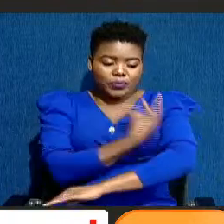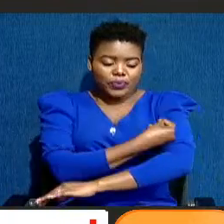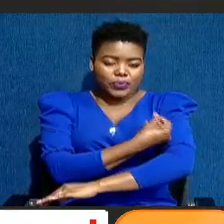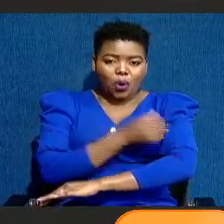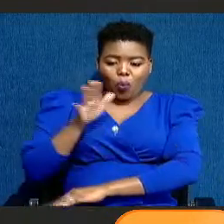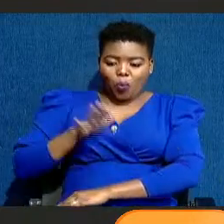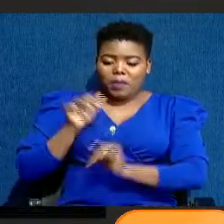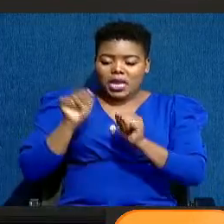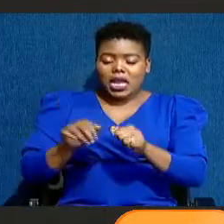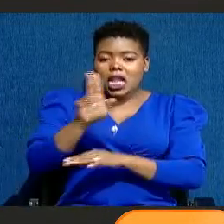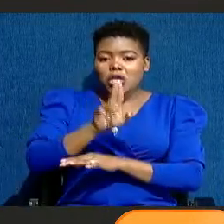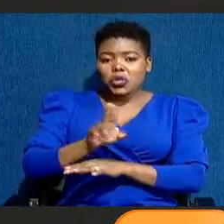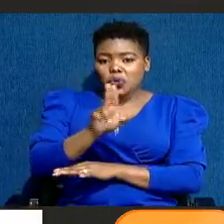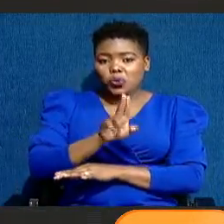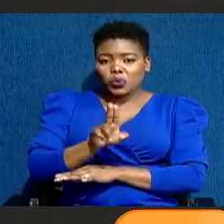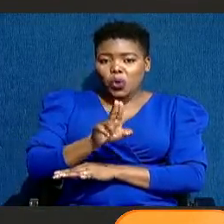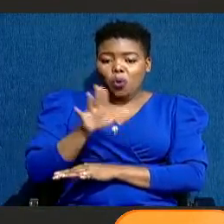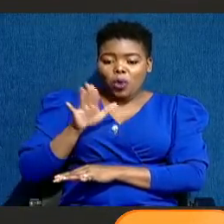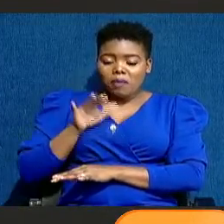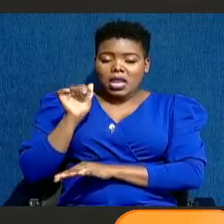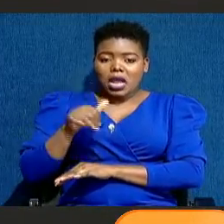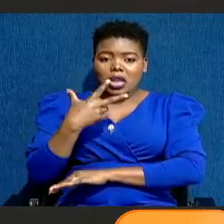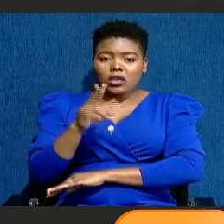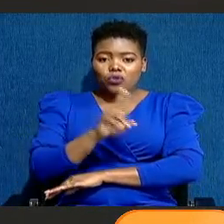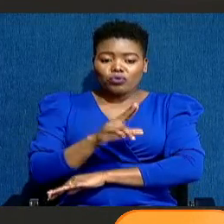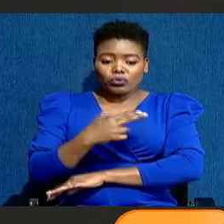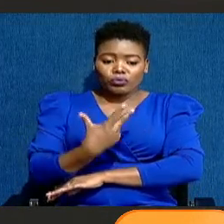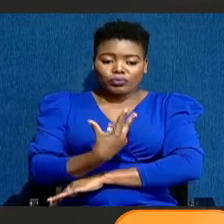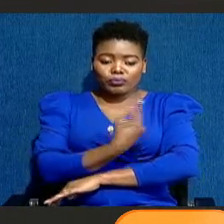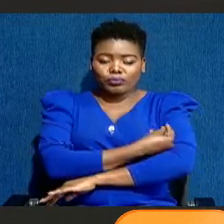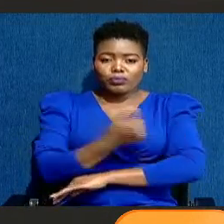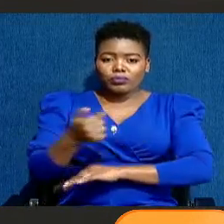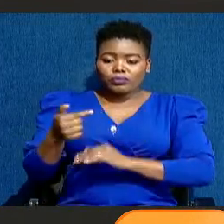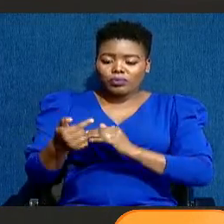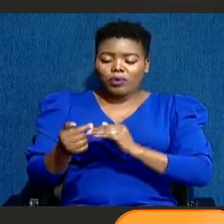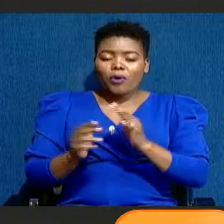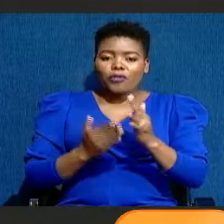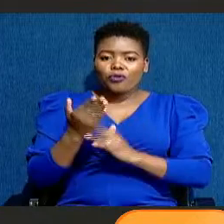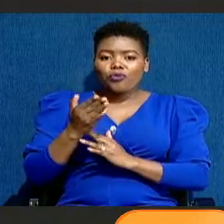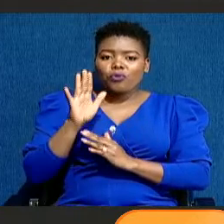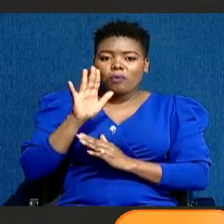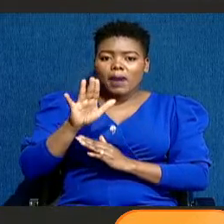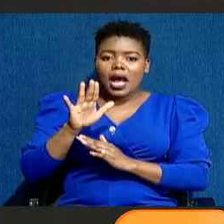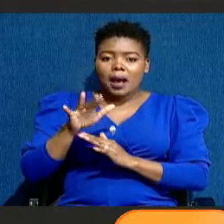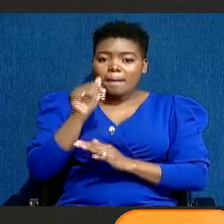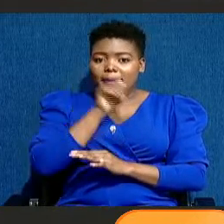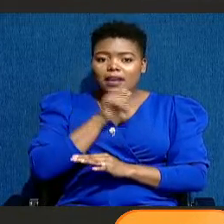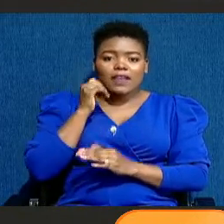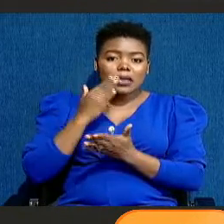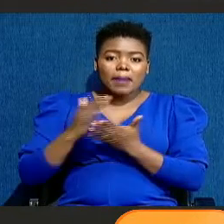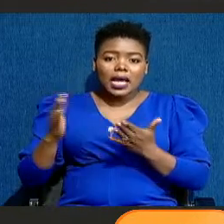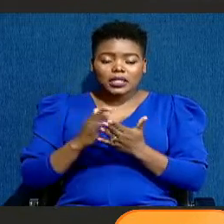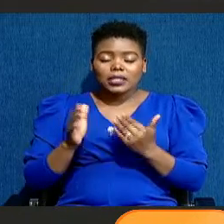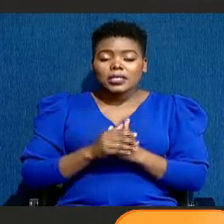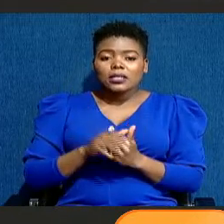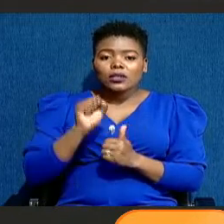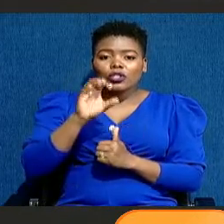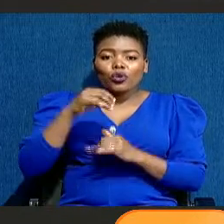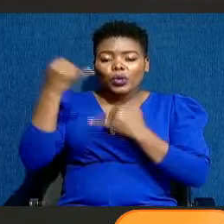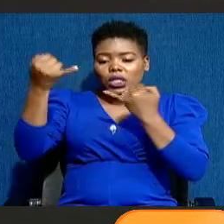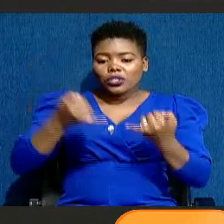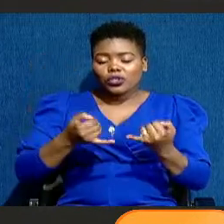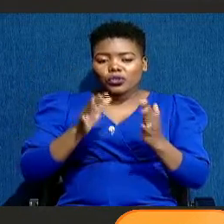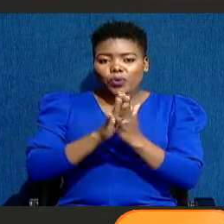to prep, and also is coming to the country now. So what now with the introduction